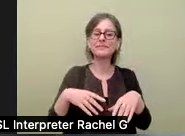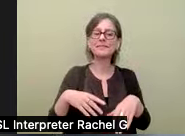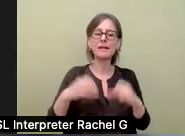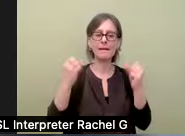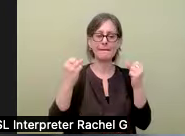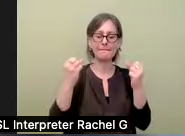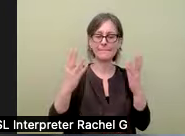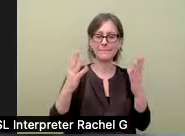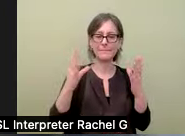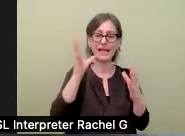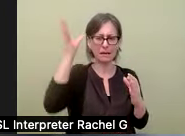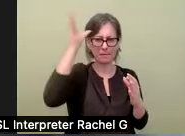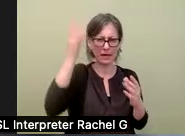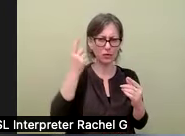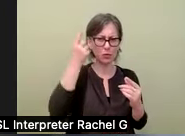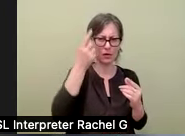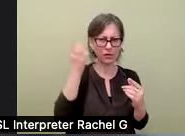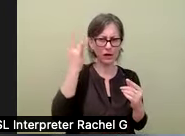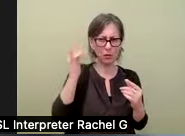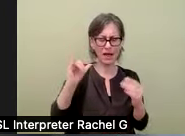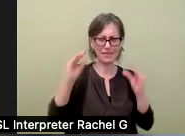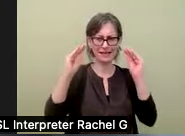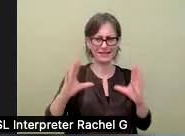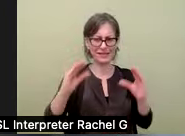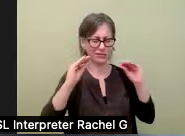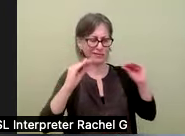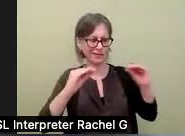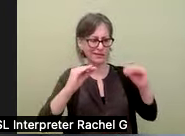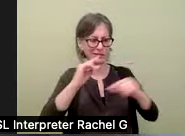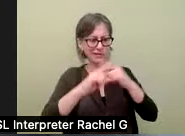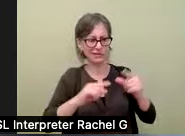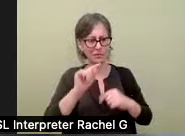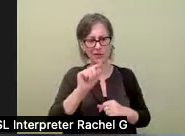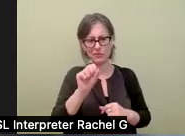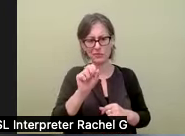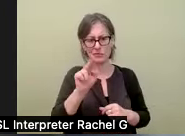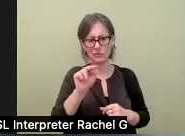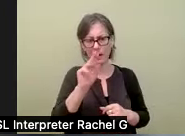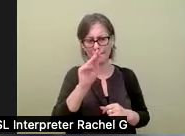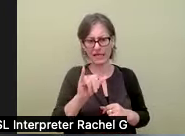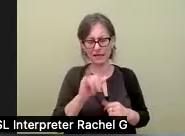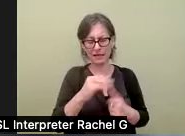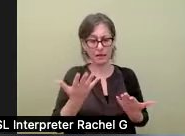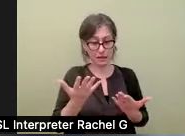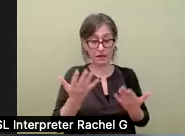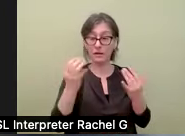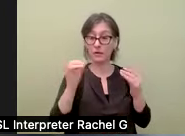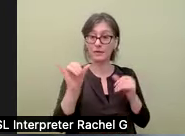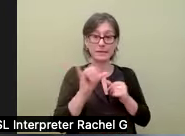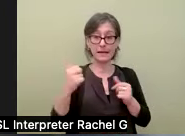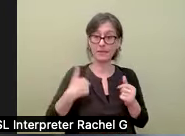Many of the parents were wondering why this particular teacher was teaching these kids about tsunamis. Well, like many of